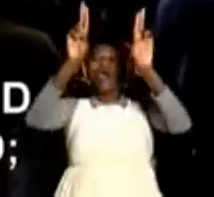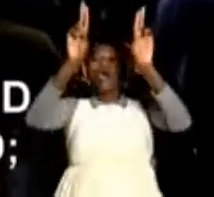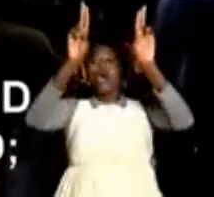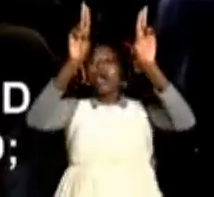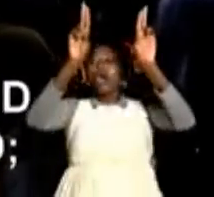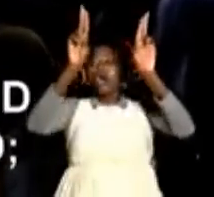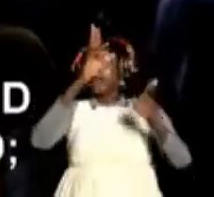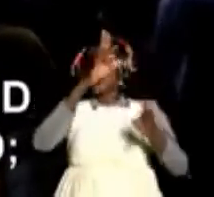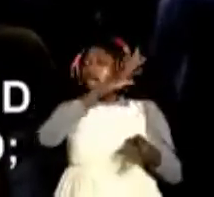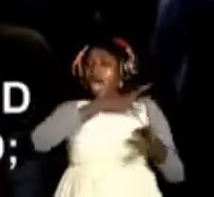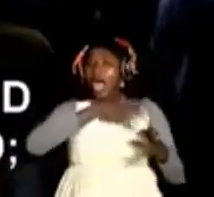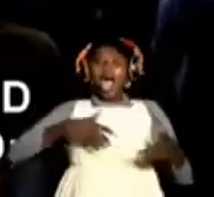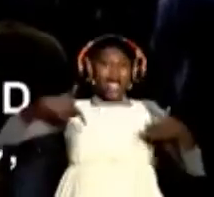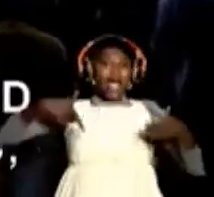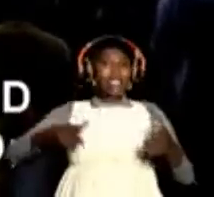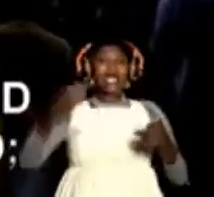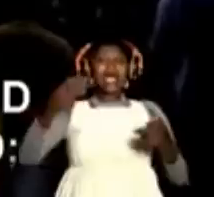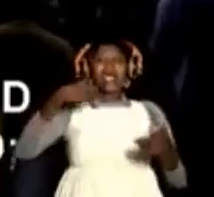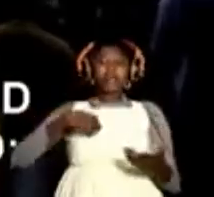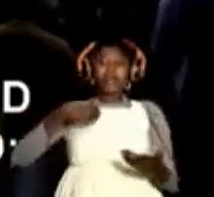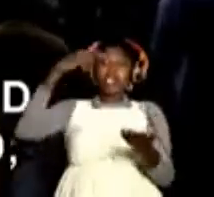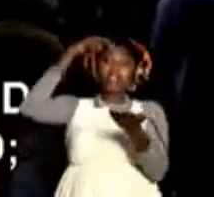up. Thank you, Lord